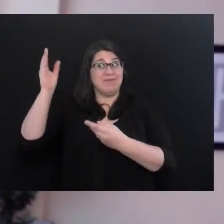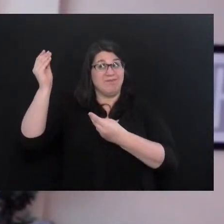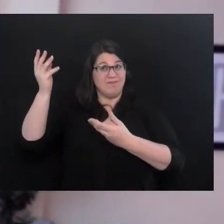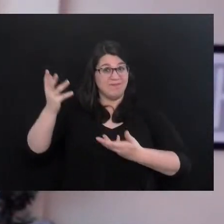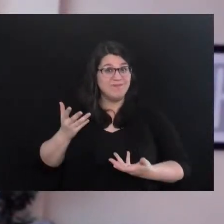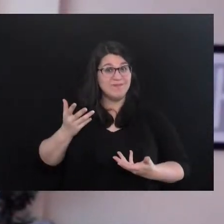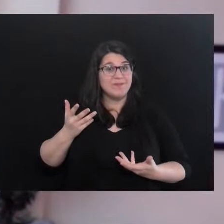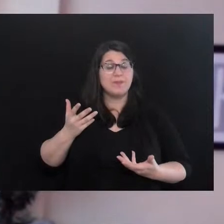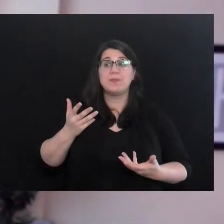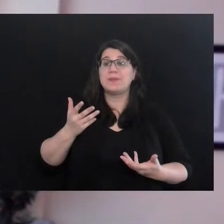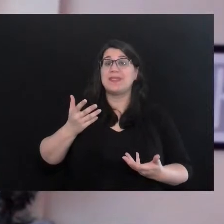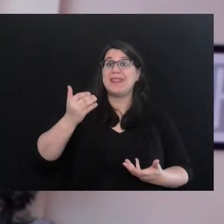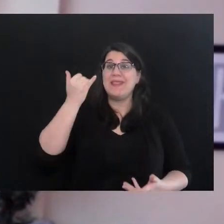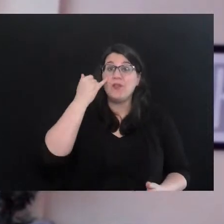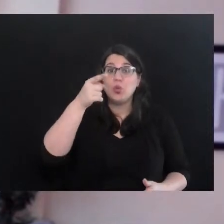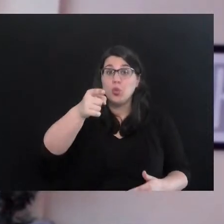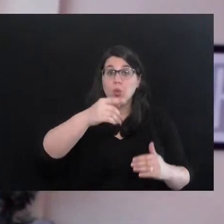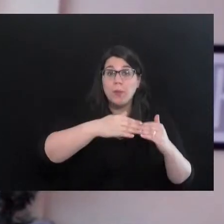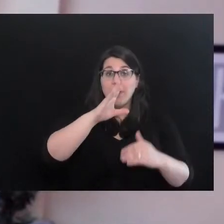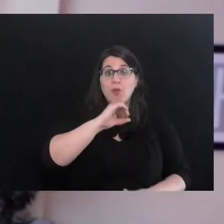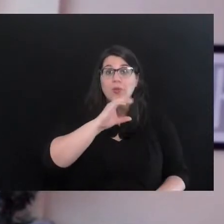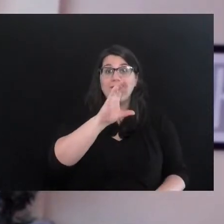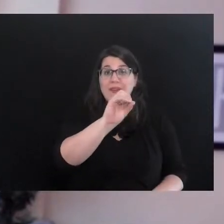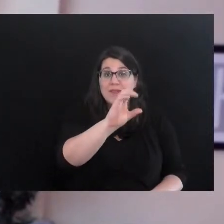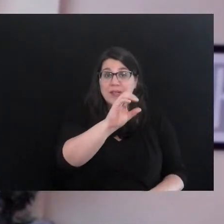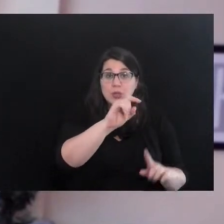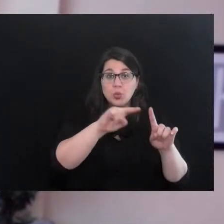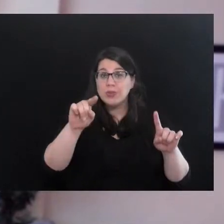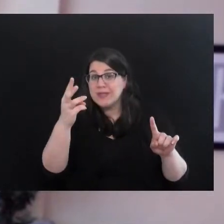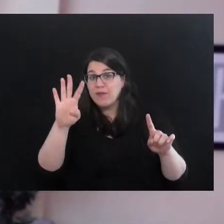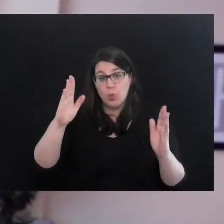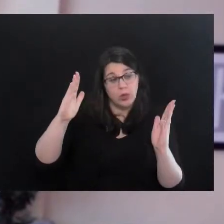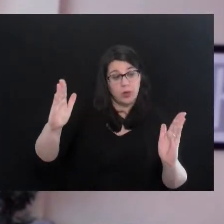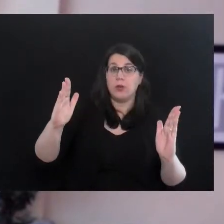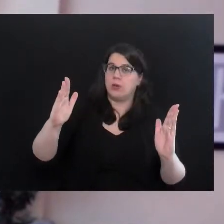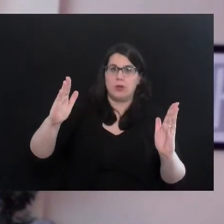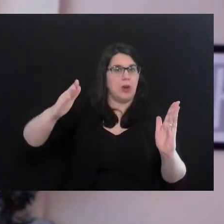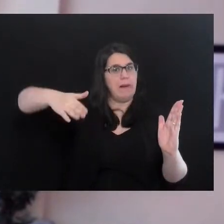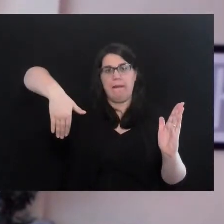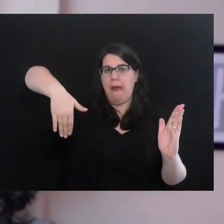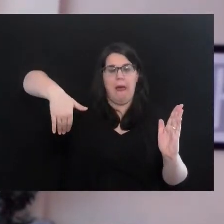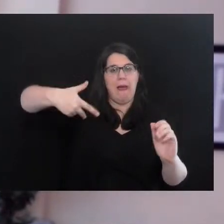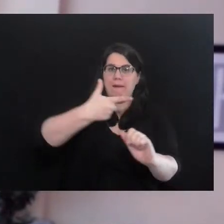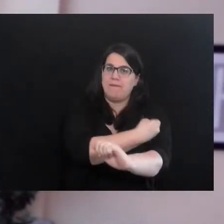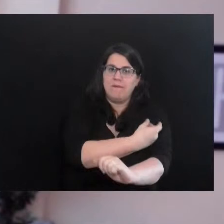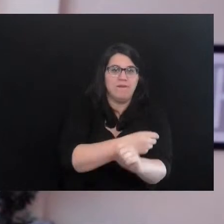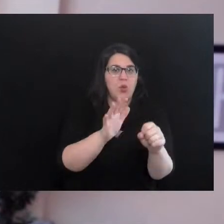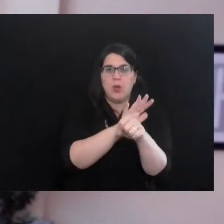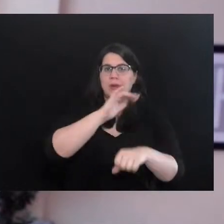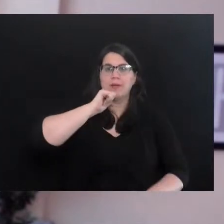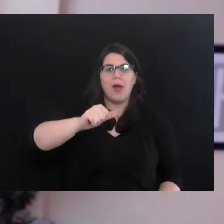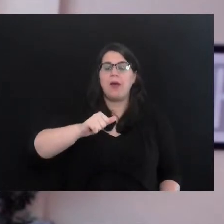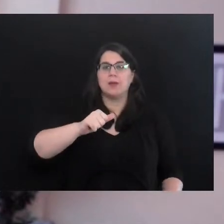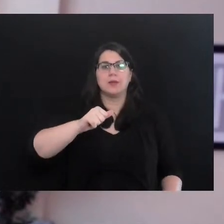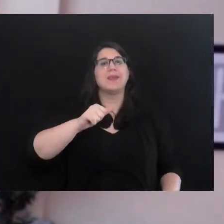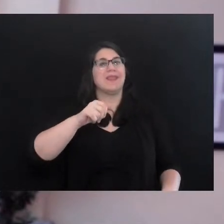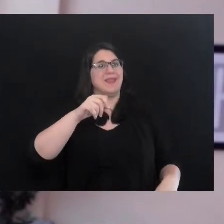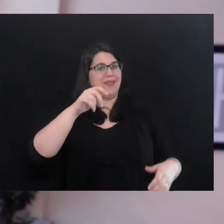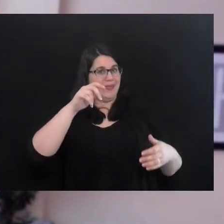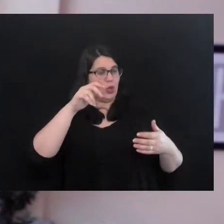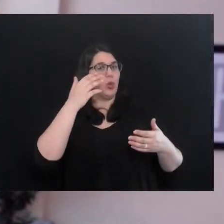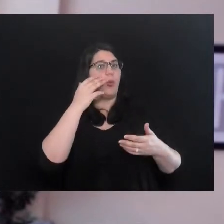to 64 years old and you're not fully vaccinated, and we would say today that is not only 2 shots of